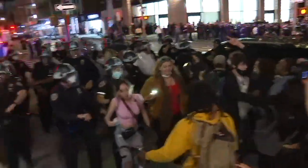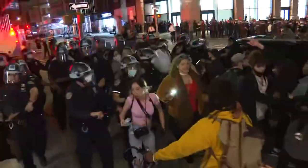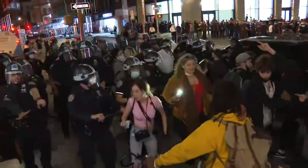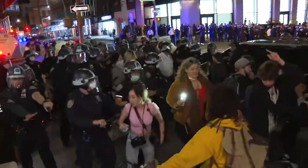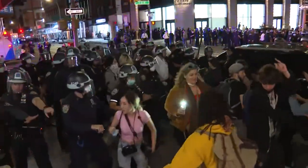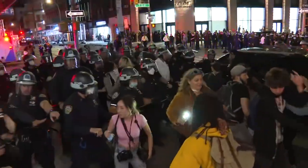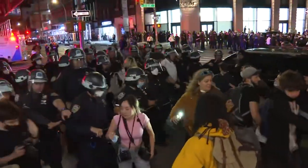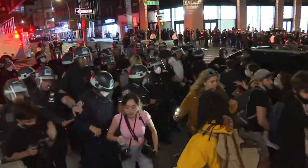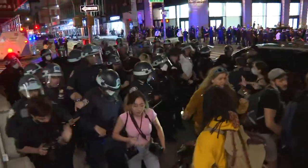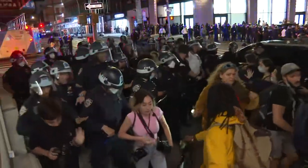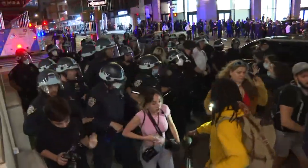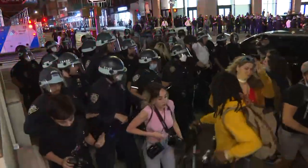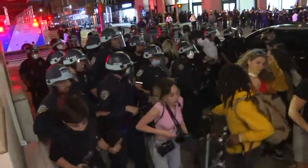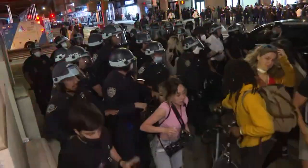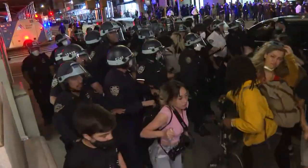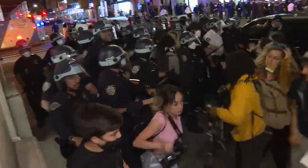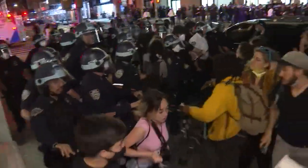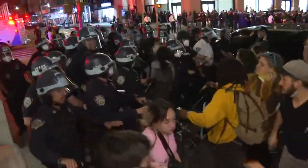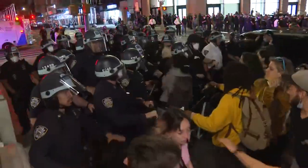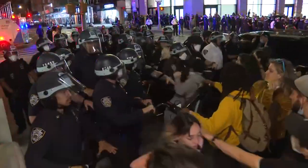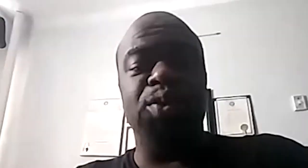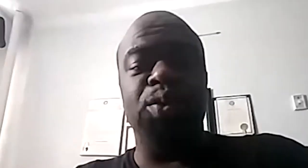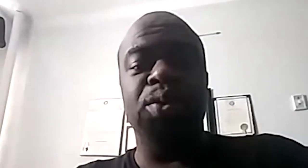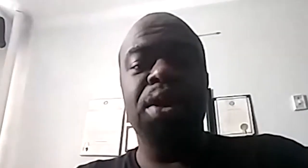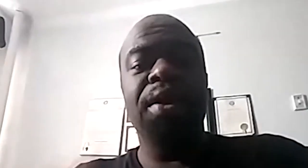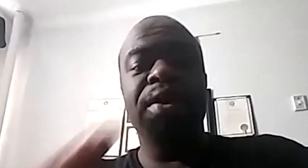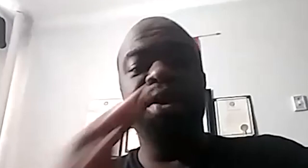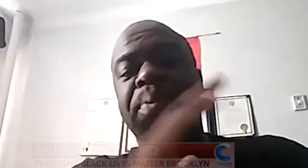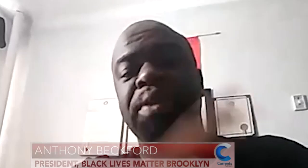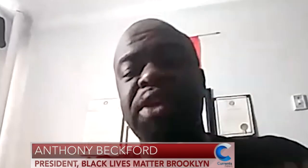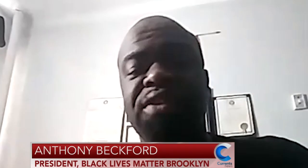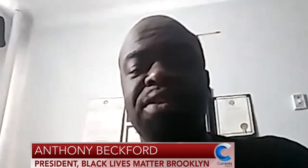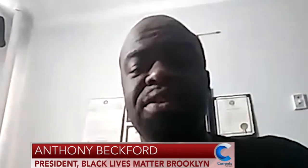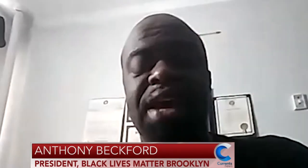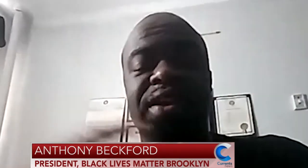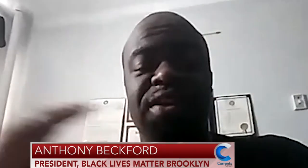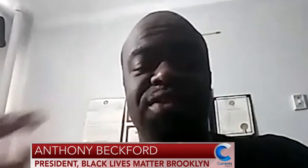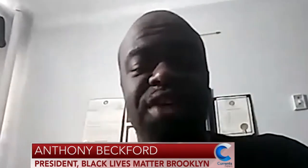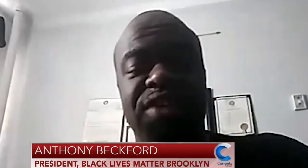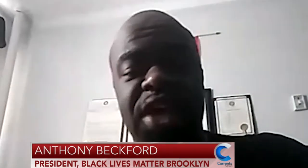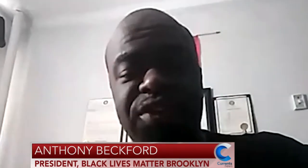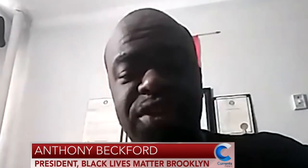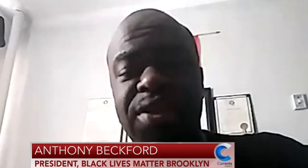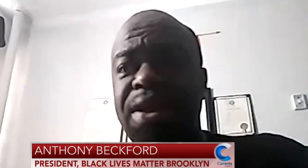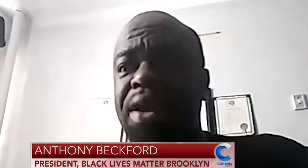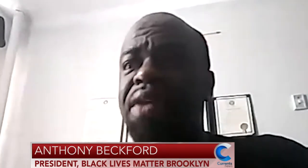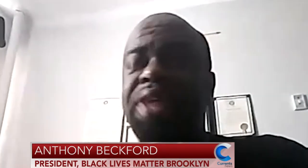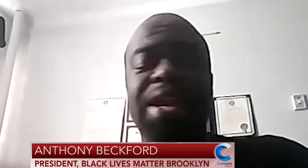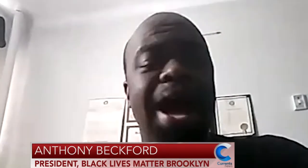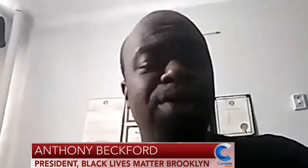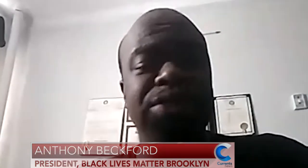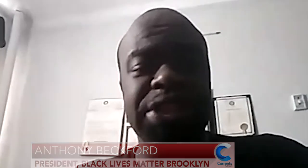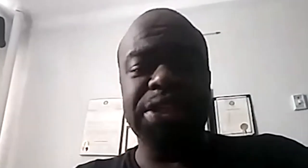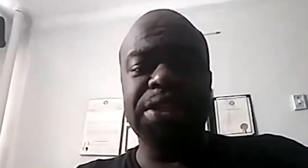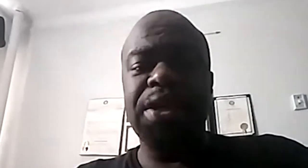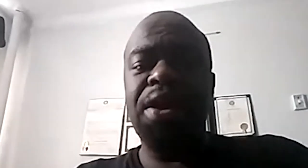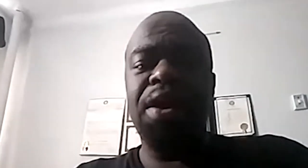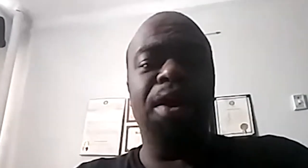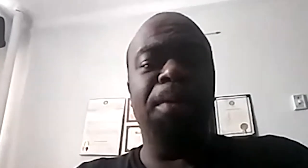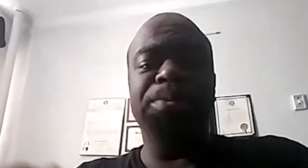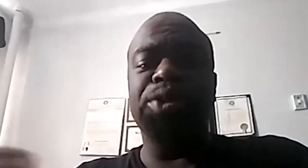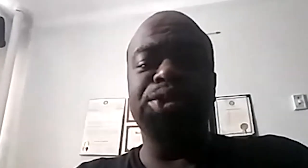country, including here in New York City. When more funding is put into, you know, policing than it is education, than